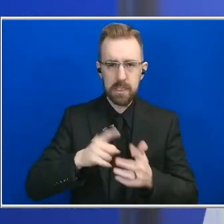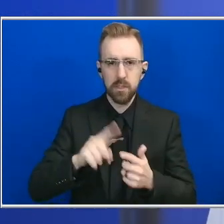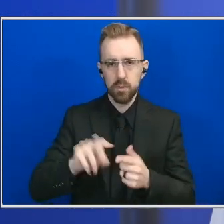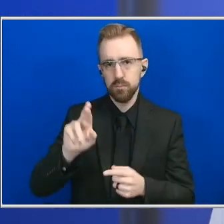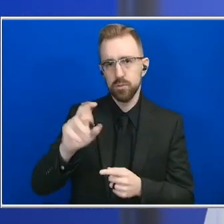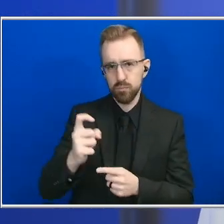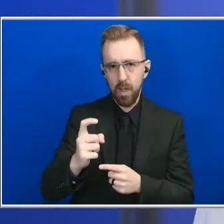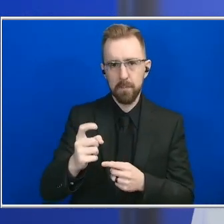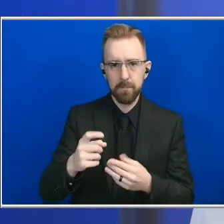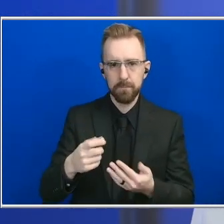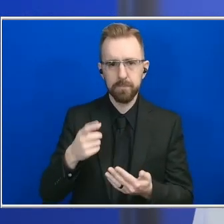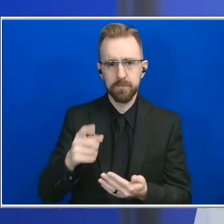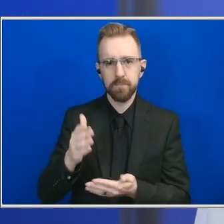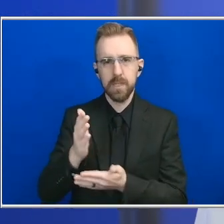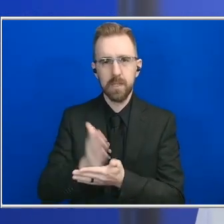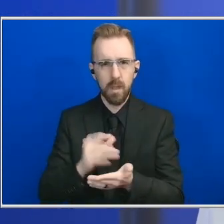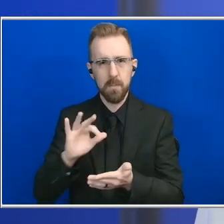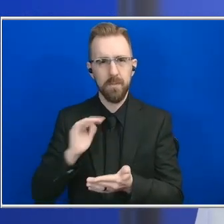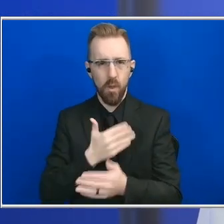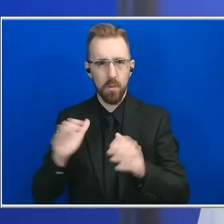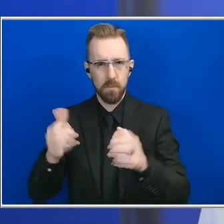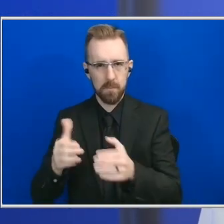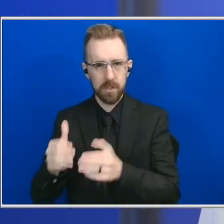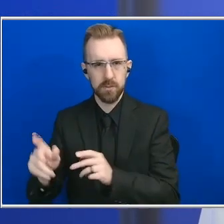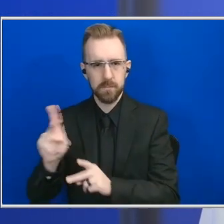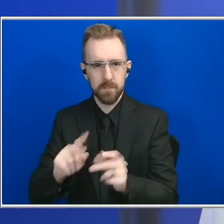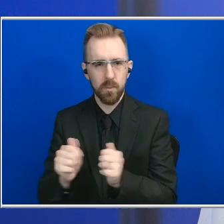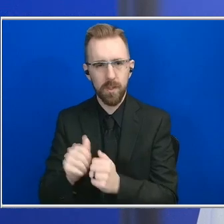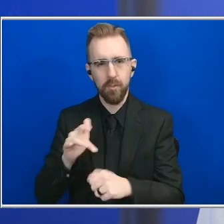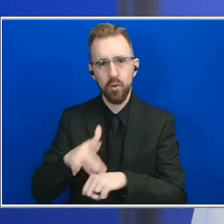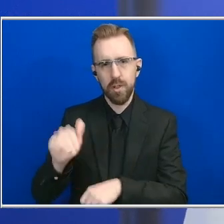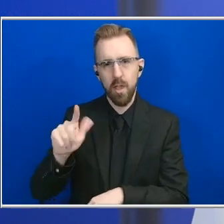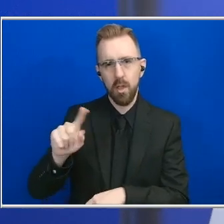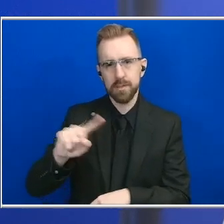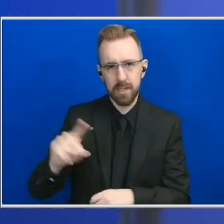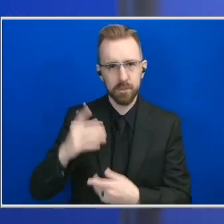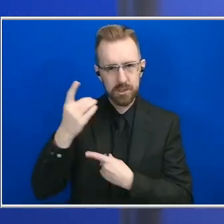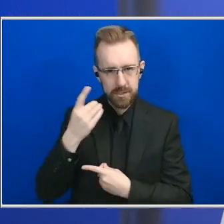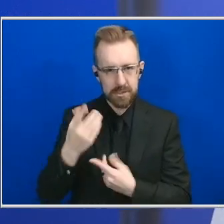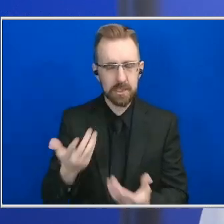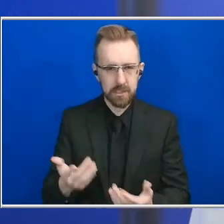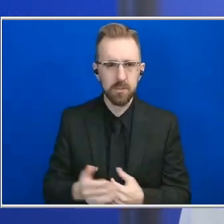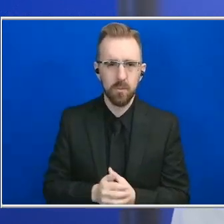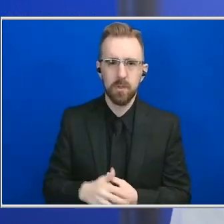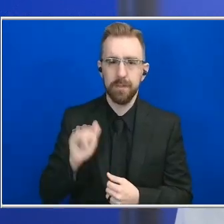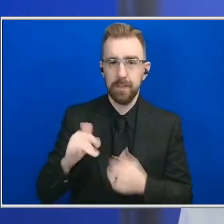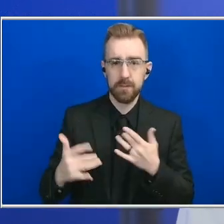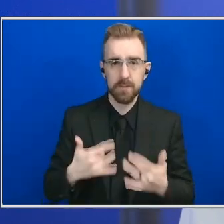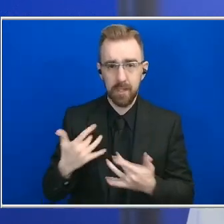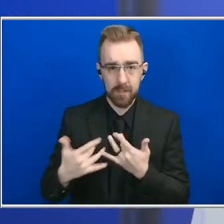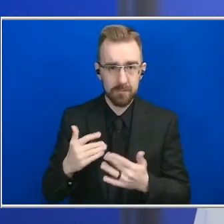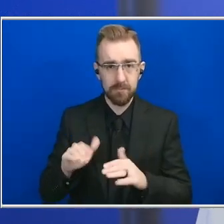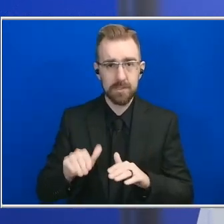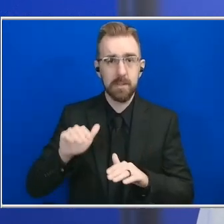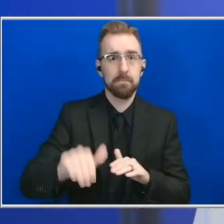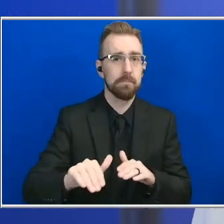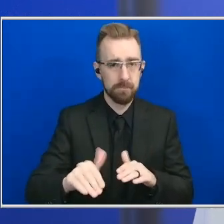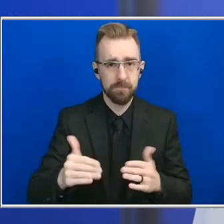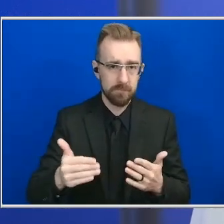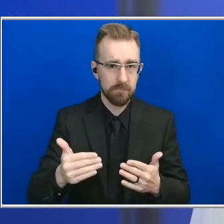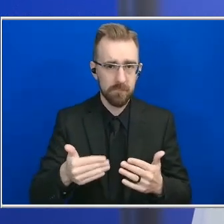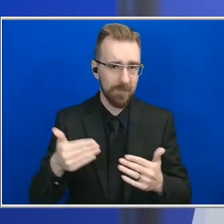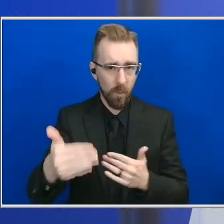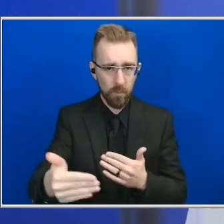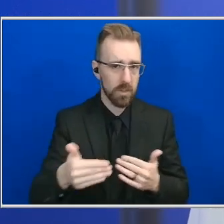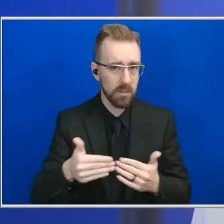subset of our population of patients with early Alzheimer's disease. So that's an exciting step forward.